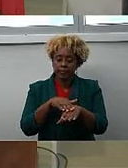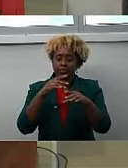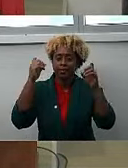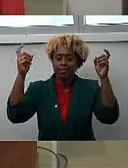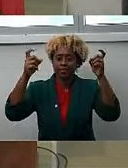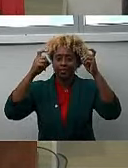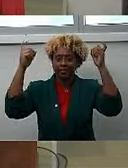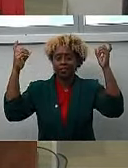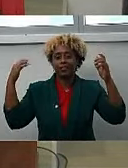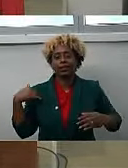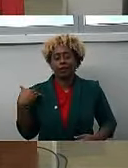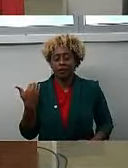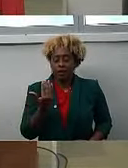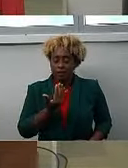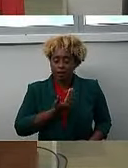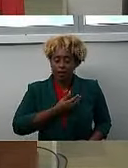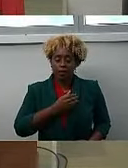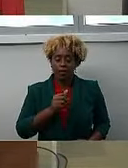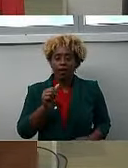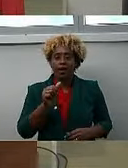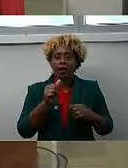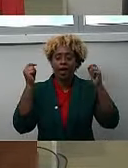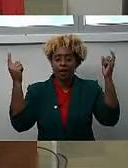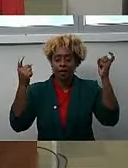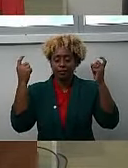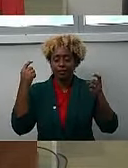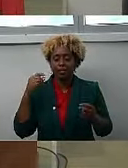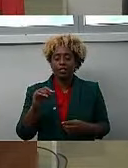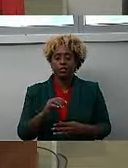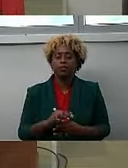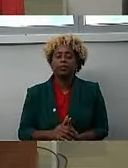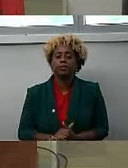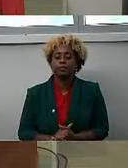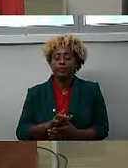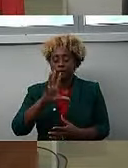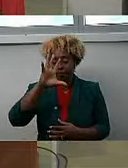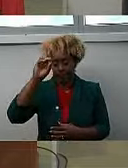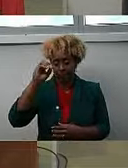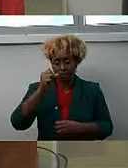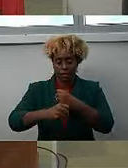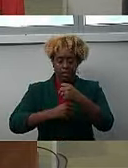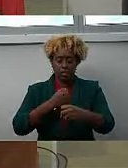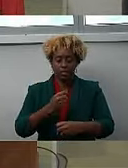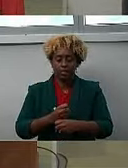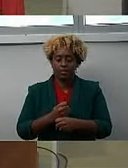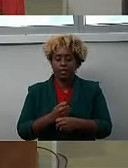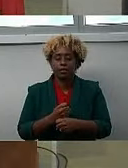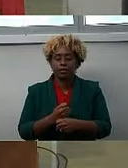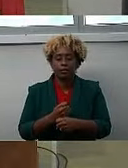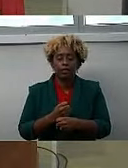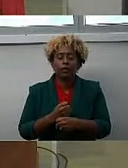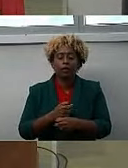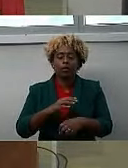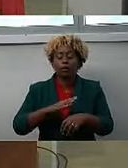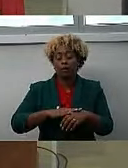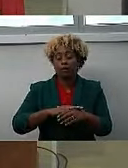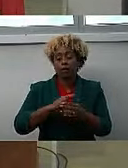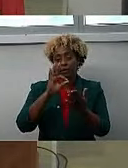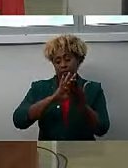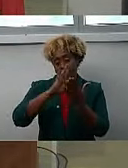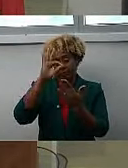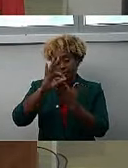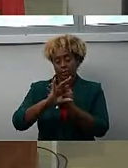Celebrating our Jubilee anniversary, Madam President, Mr. Speaker, on February the